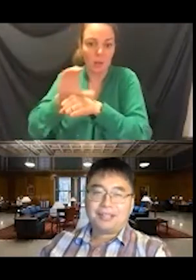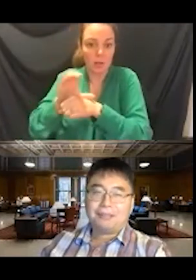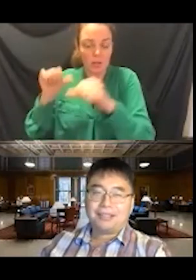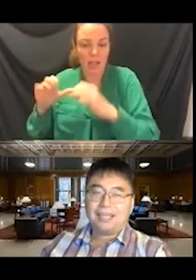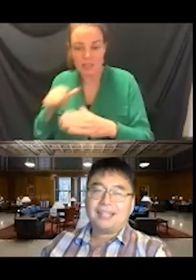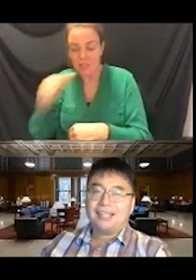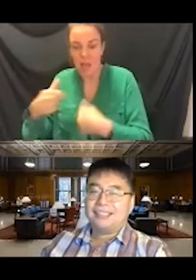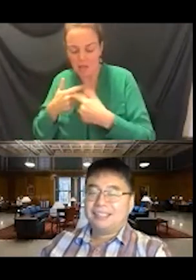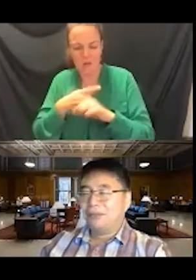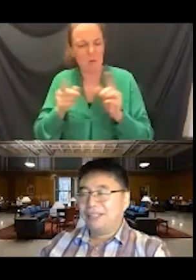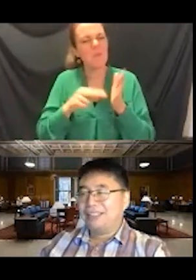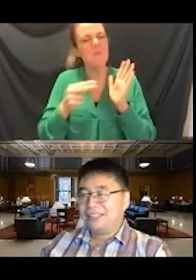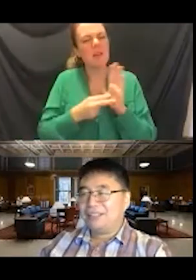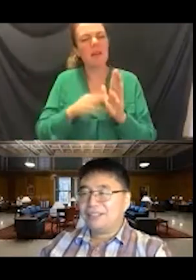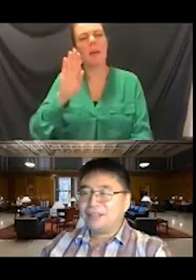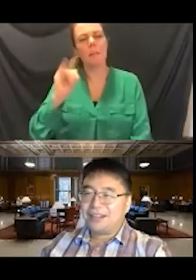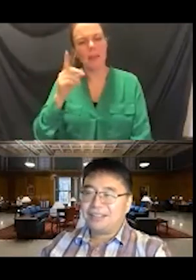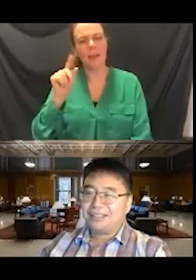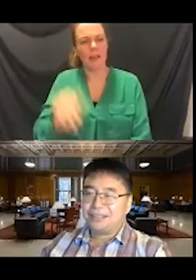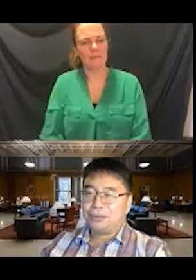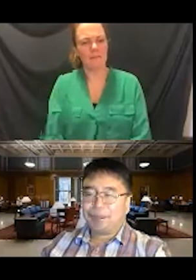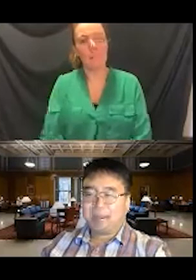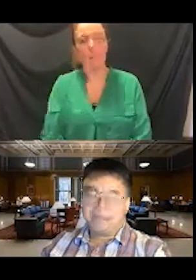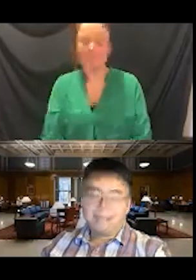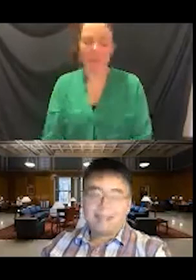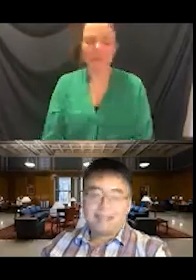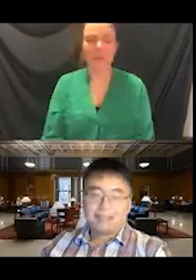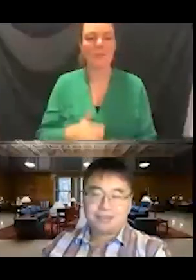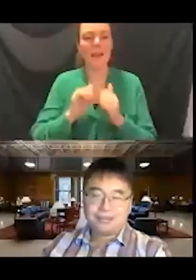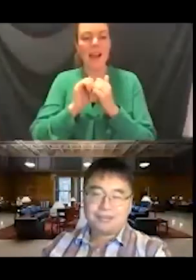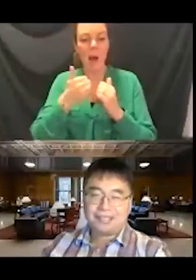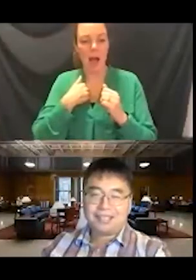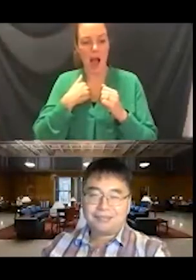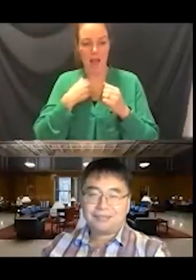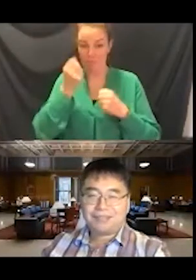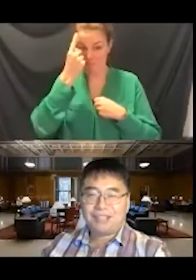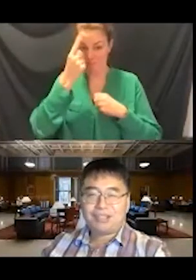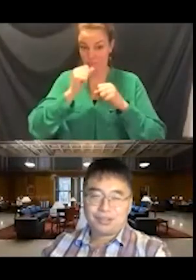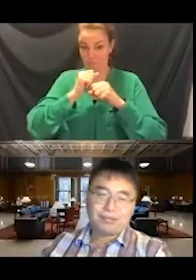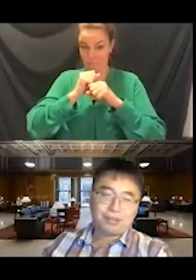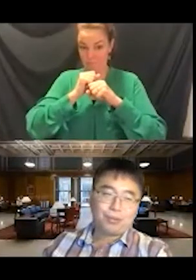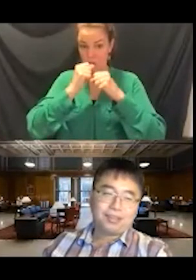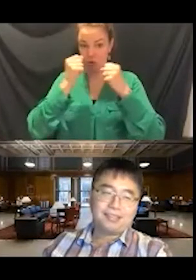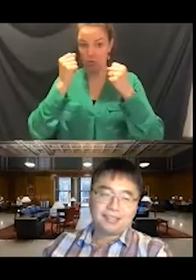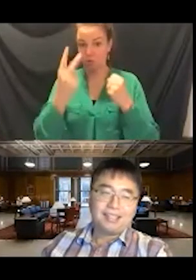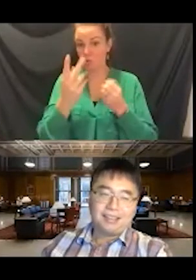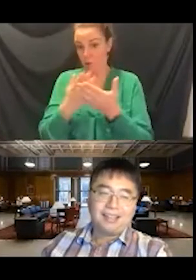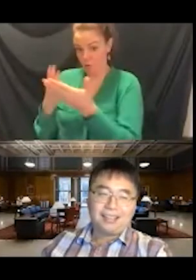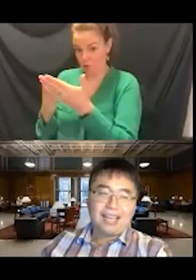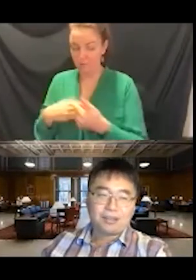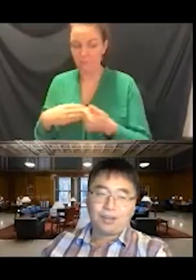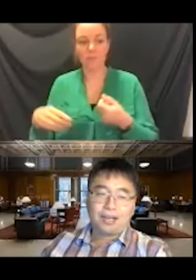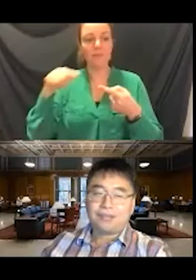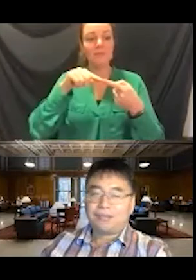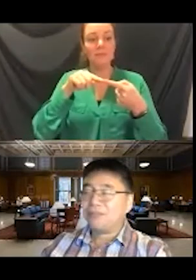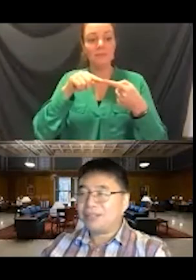what is a big data? Well, it turns out there, the way I see it, there are two kind of features of it. So one is that it